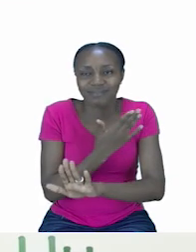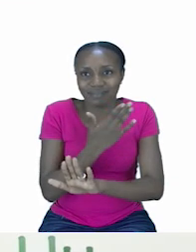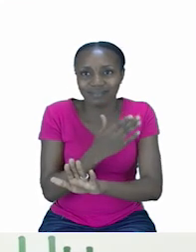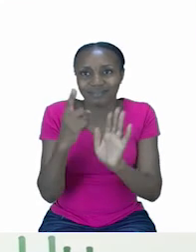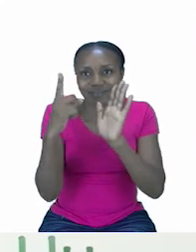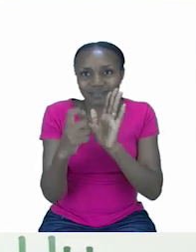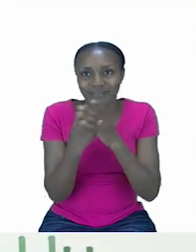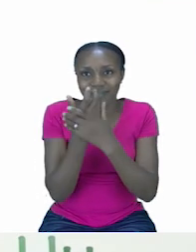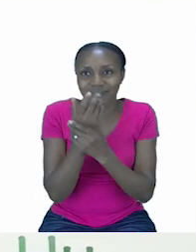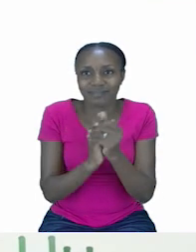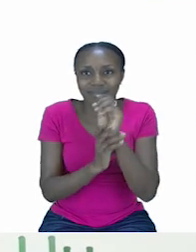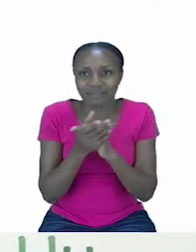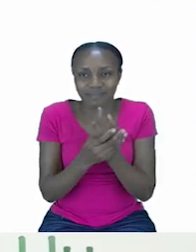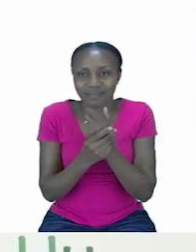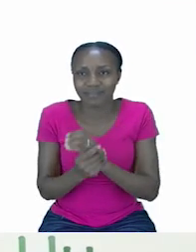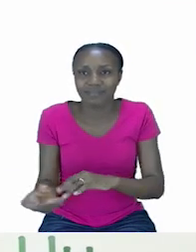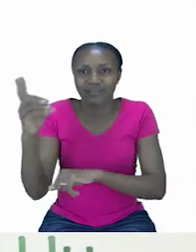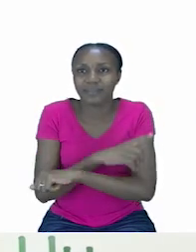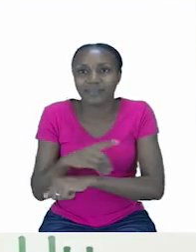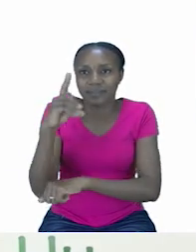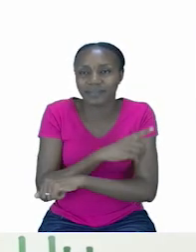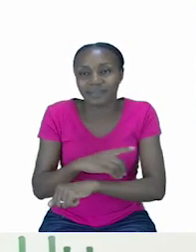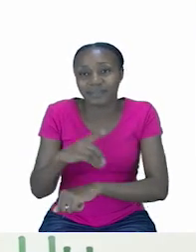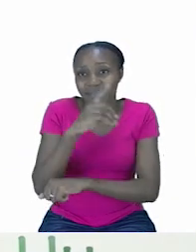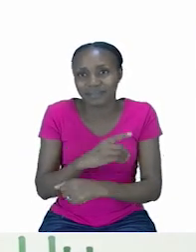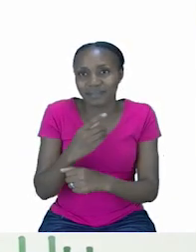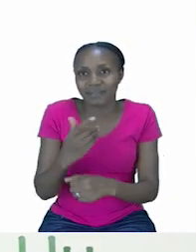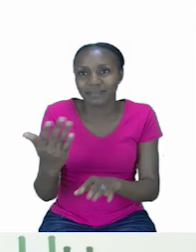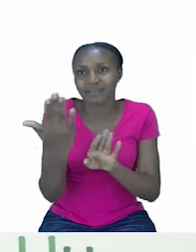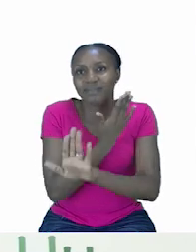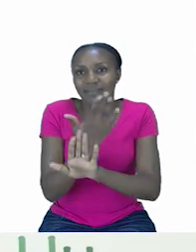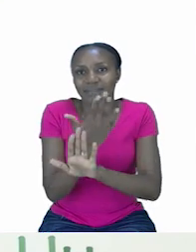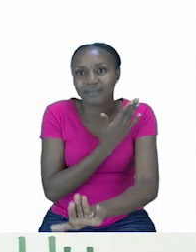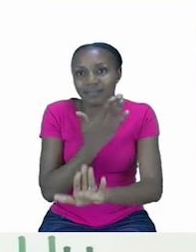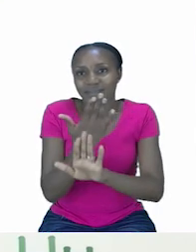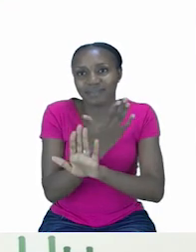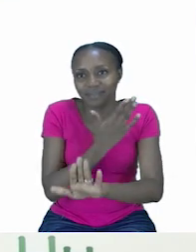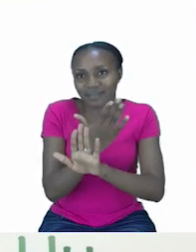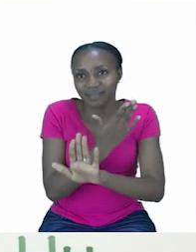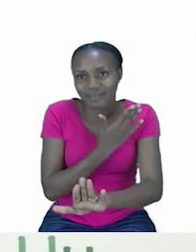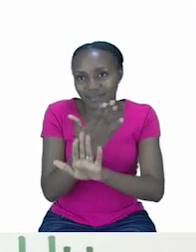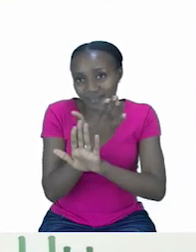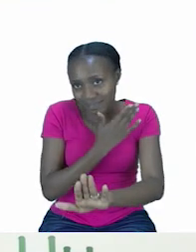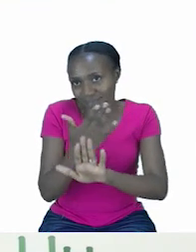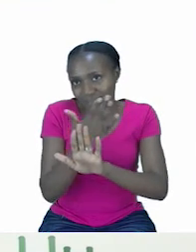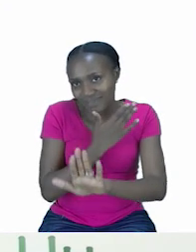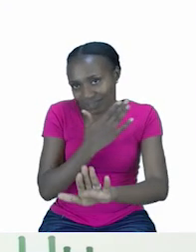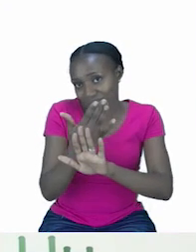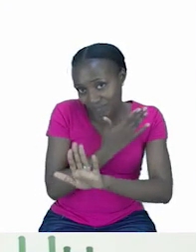away. Sanitize every day so the germs can stay